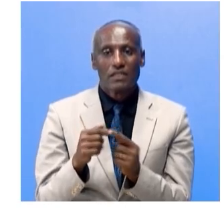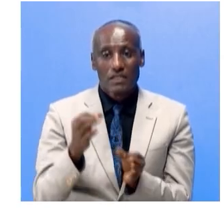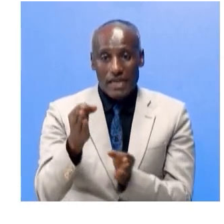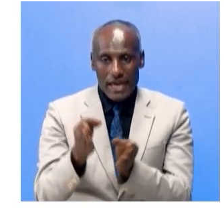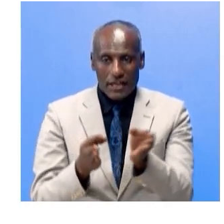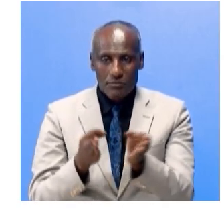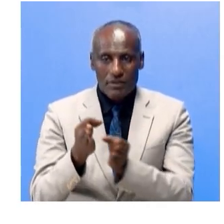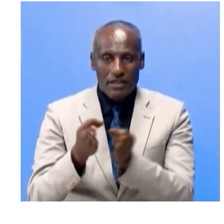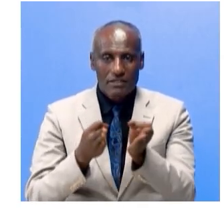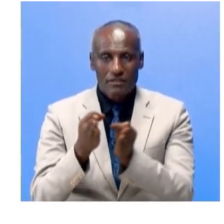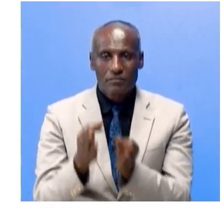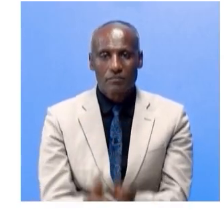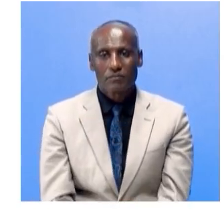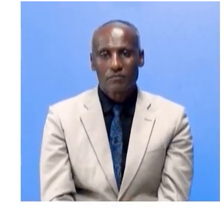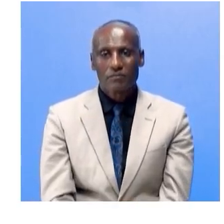express